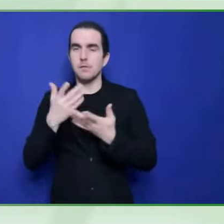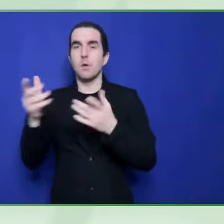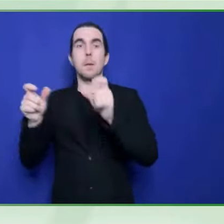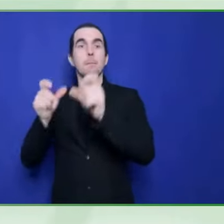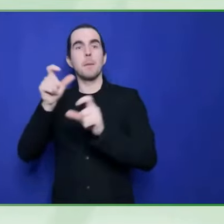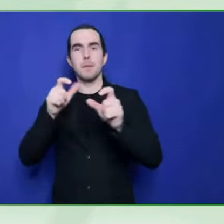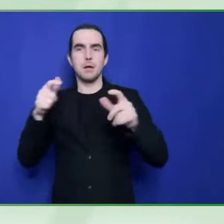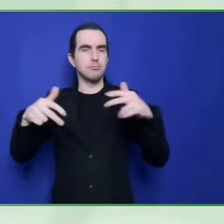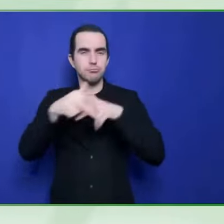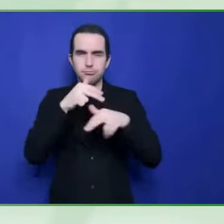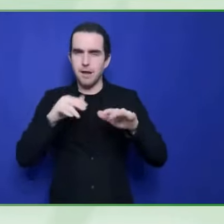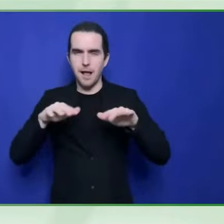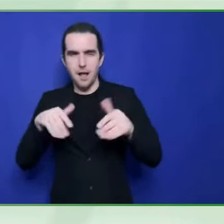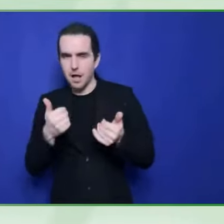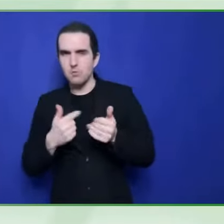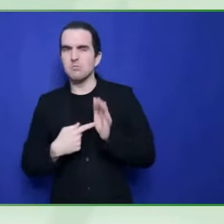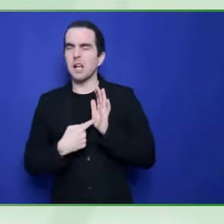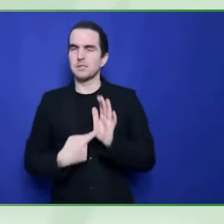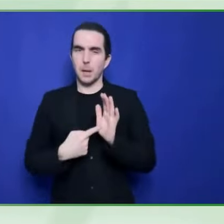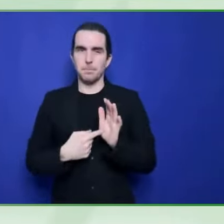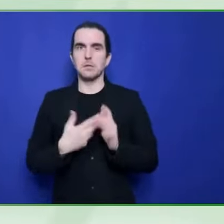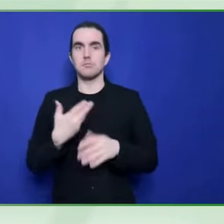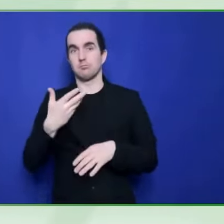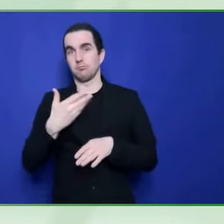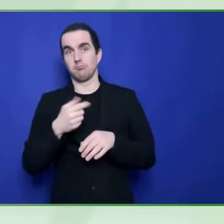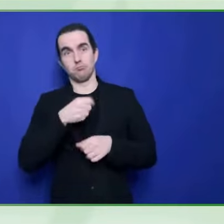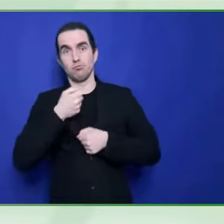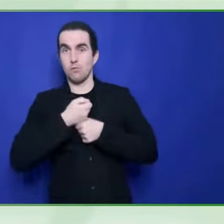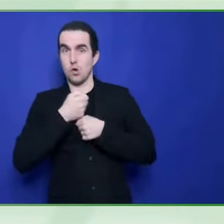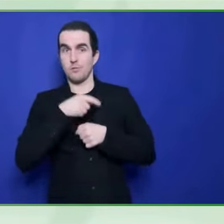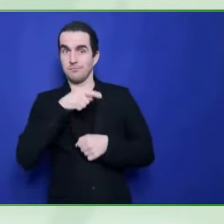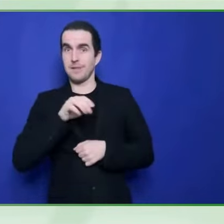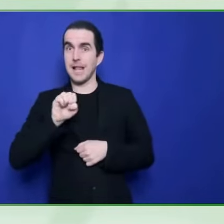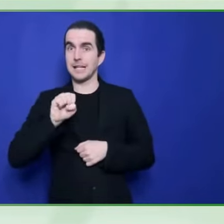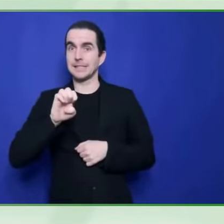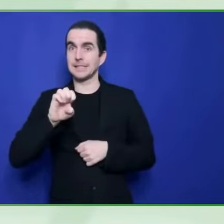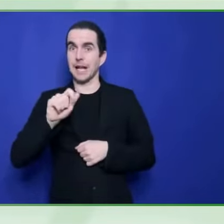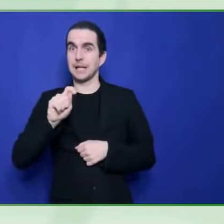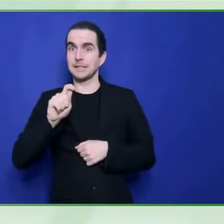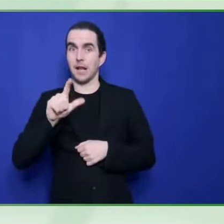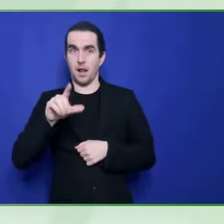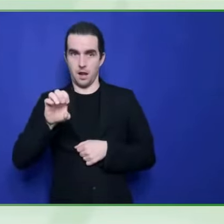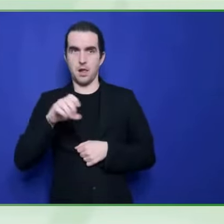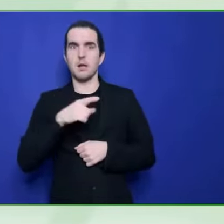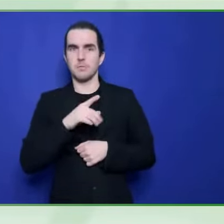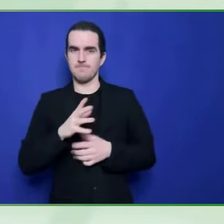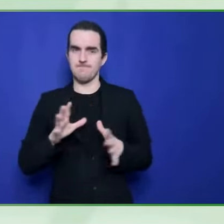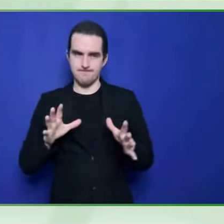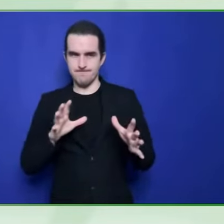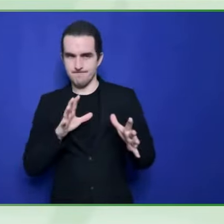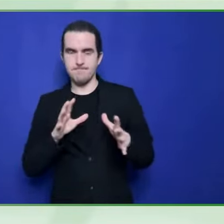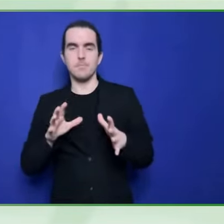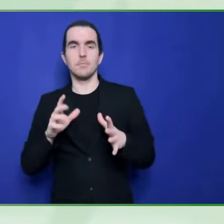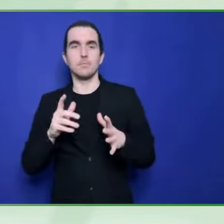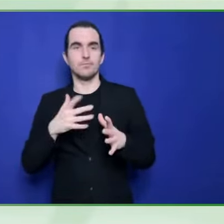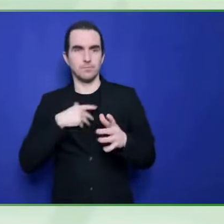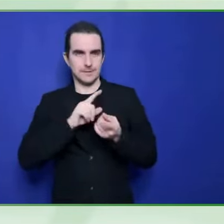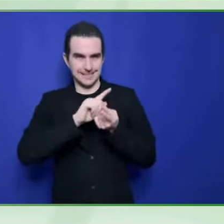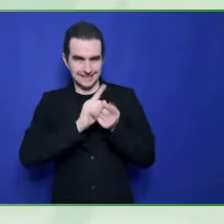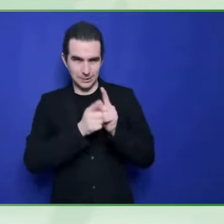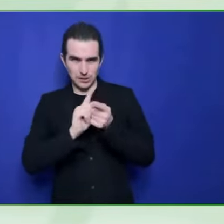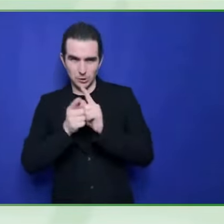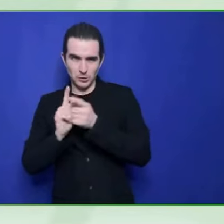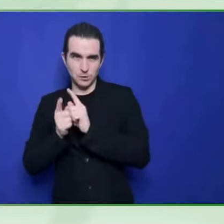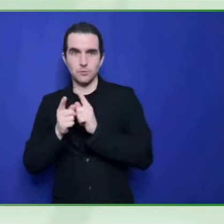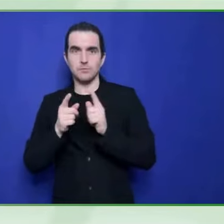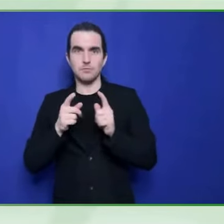public buildings on one level, take the elevator up, and emerge out the other side. in Twin Cities, Minnesota, concerns